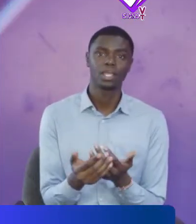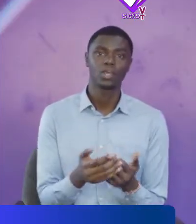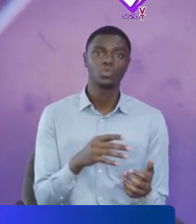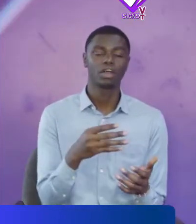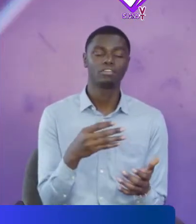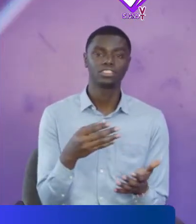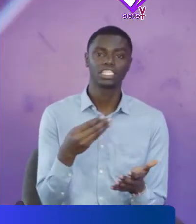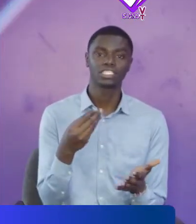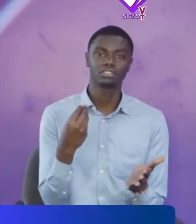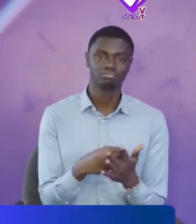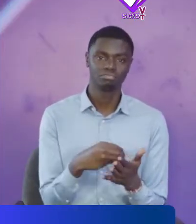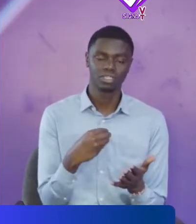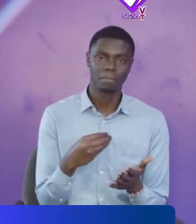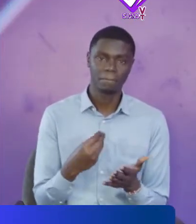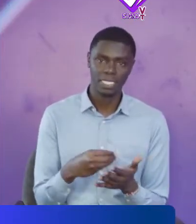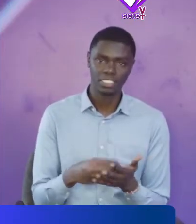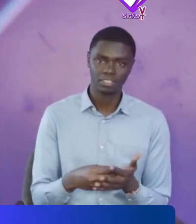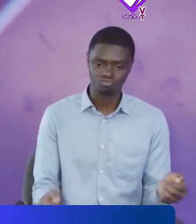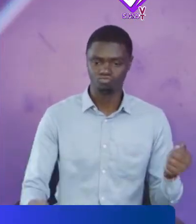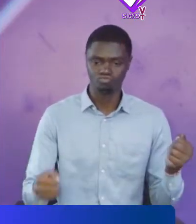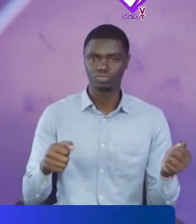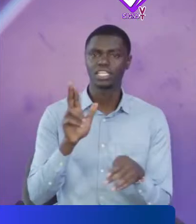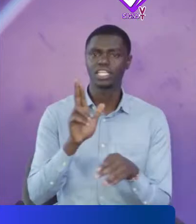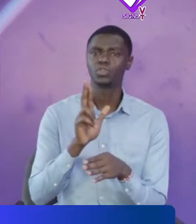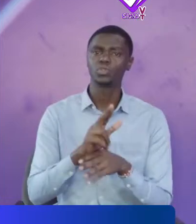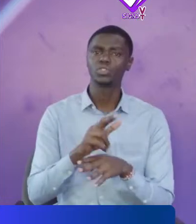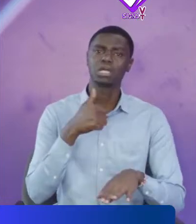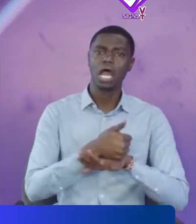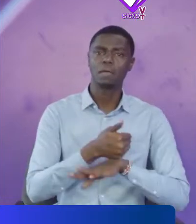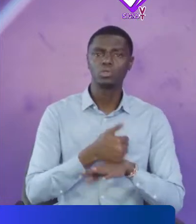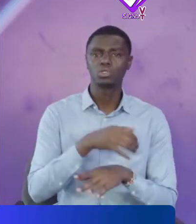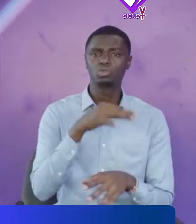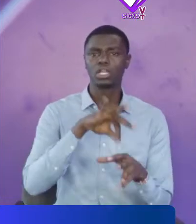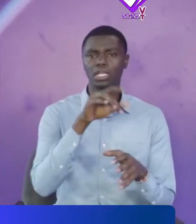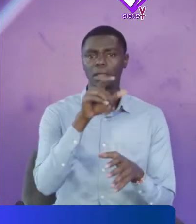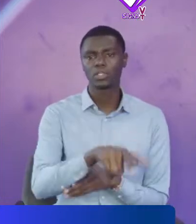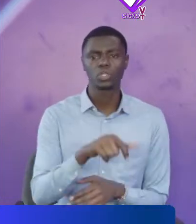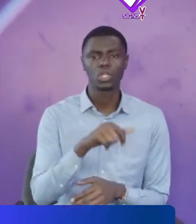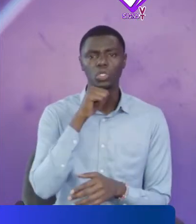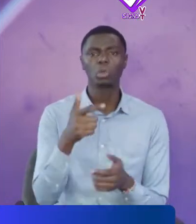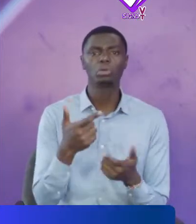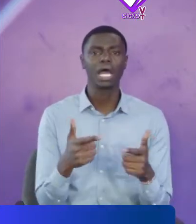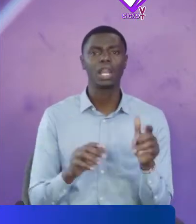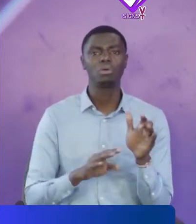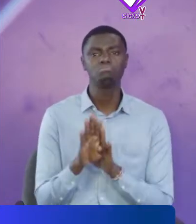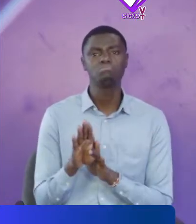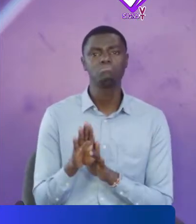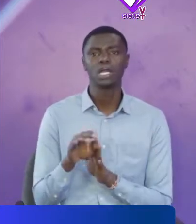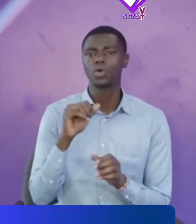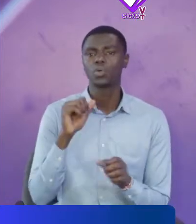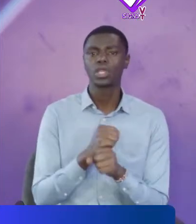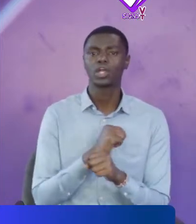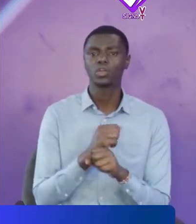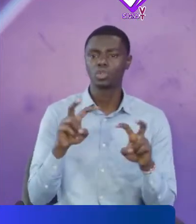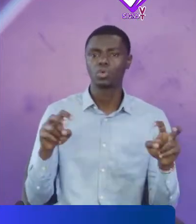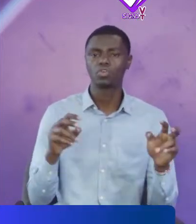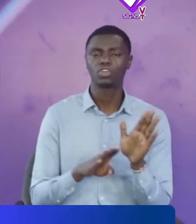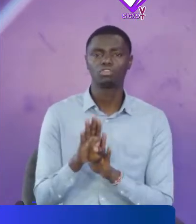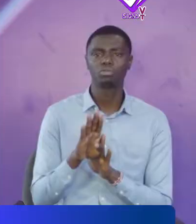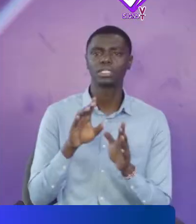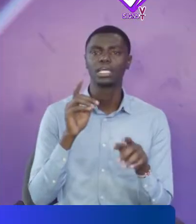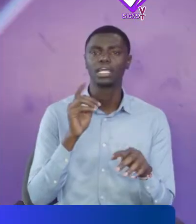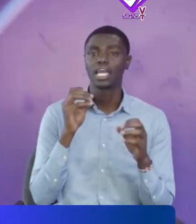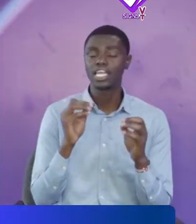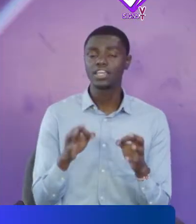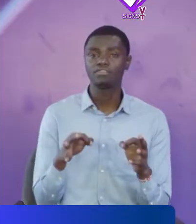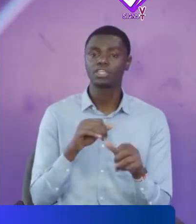monies in sacks and used insults to elect somebody, you should not talk about development because you cannot look for development when all it